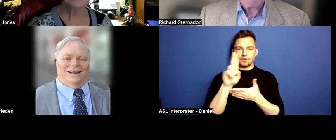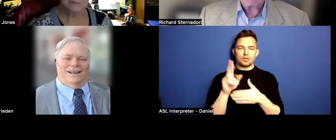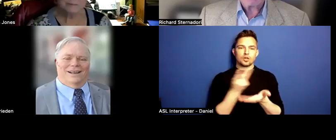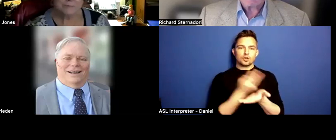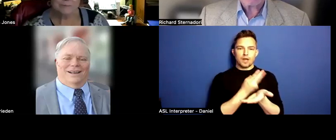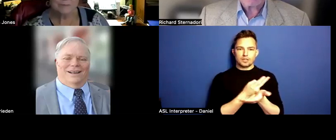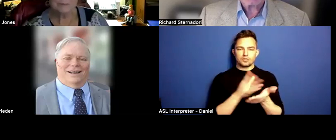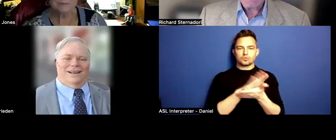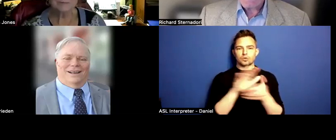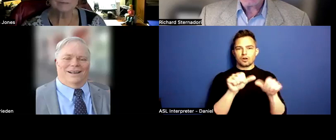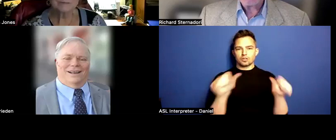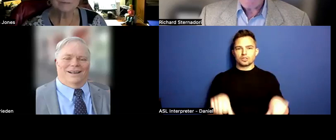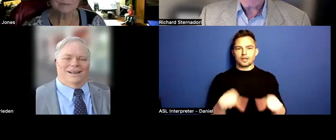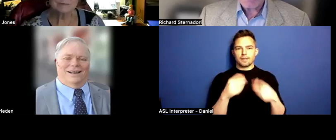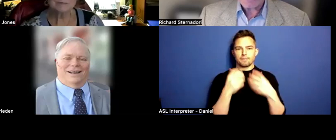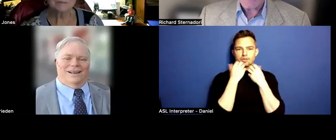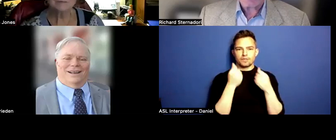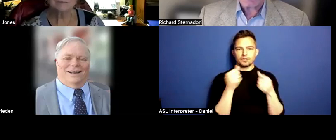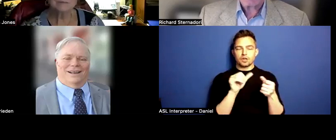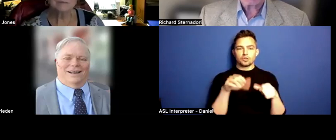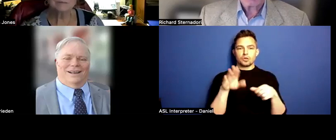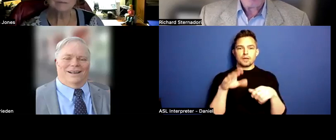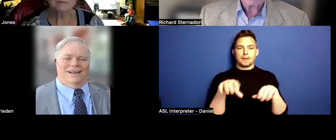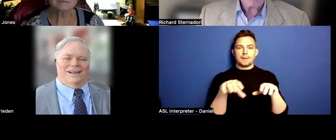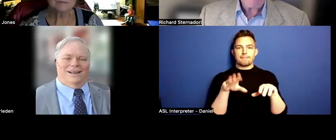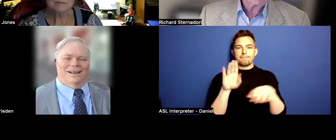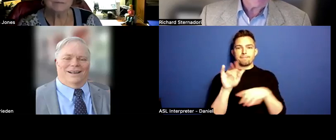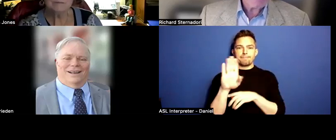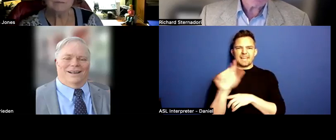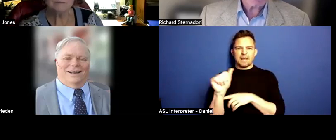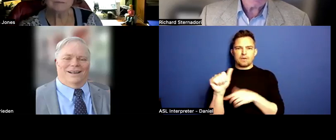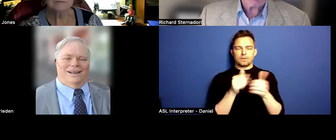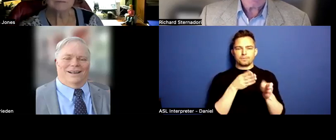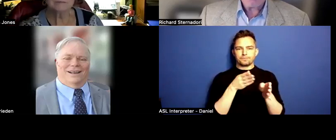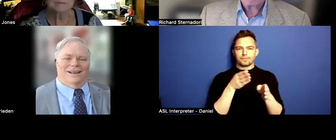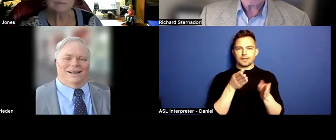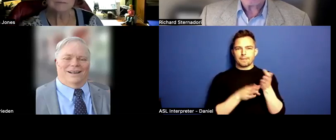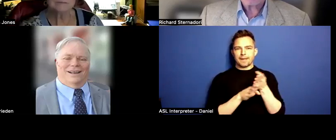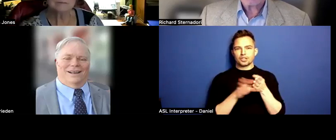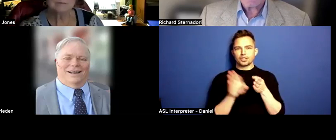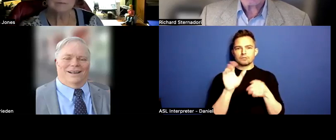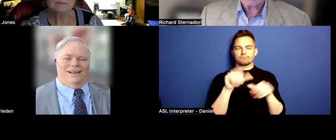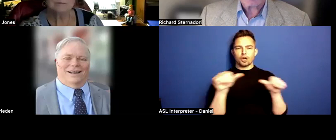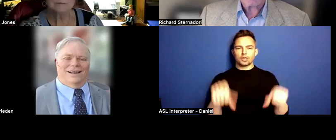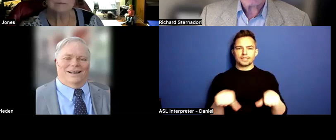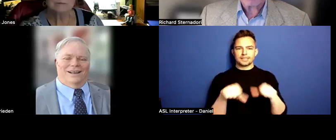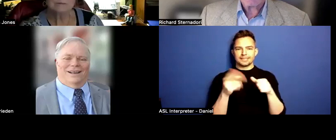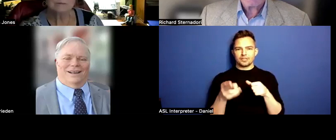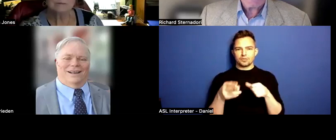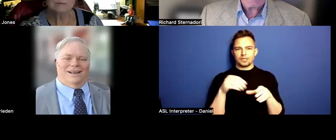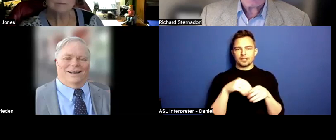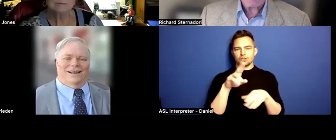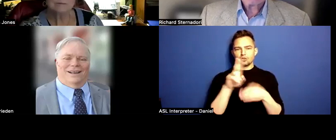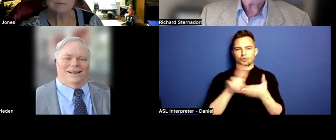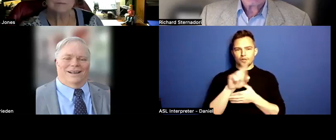Architecture, Planning and Preservation, and a Bachelor of Science in Architecture with a minor in Architectural History from the University of Texas at Arlington, where